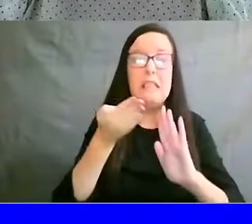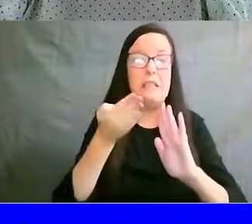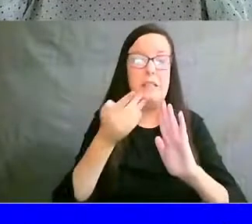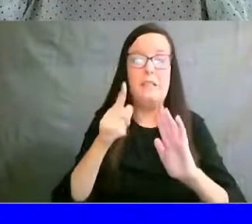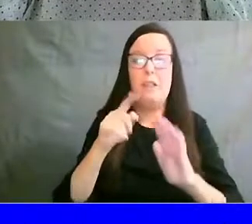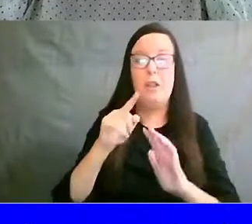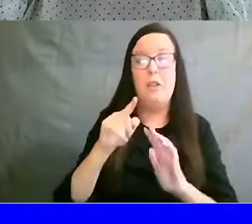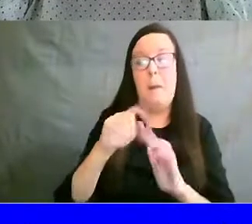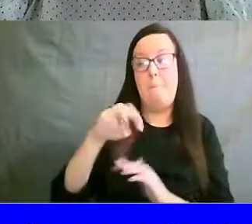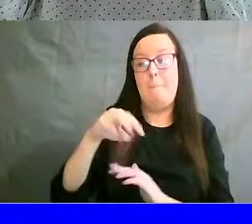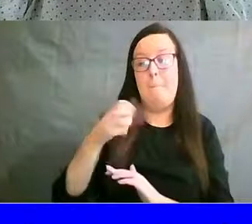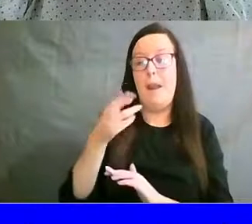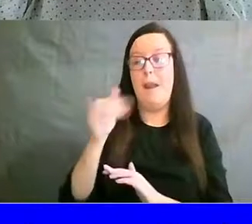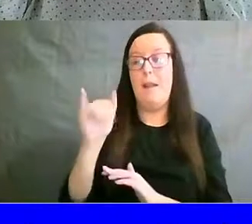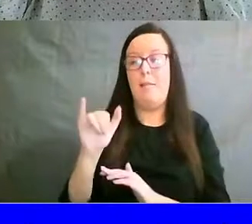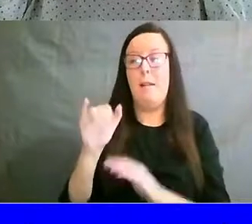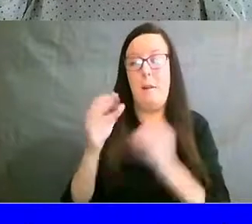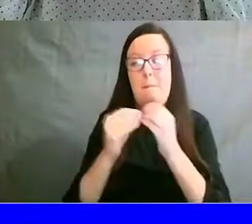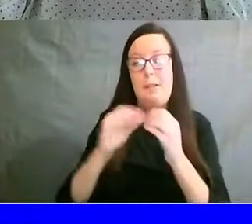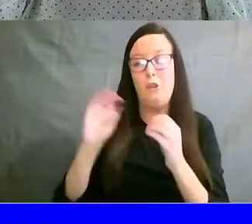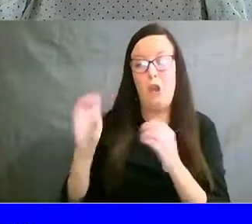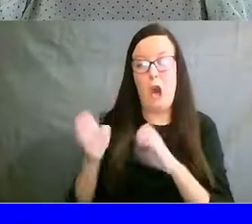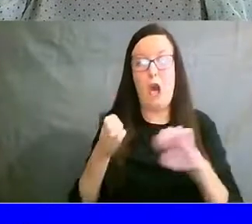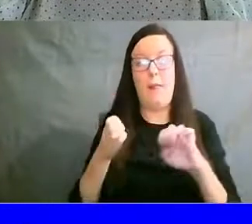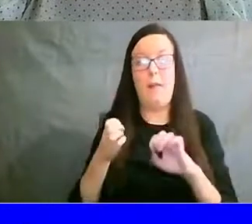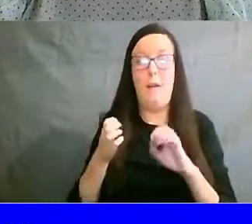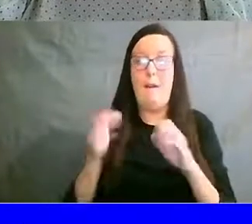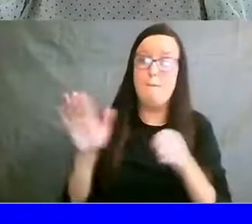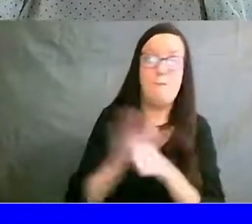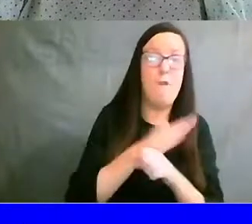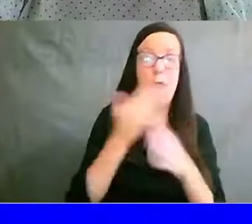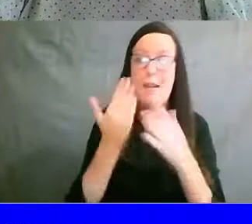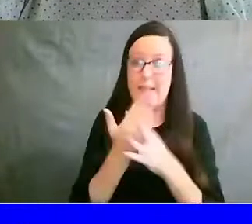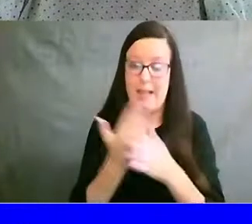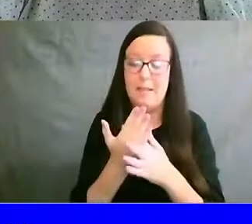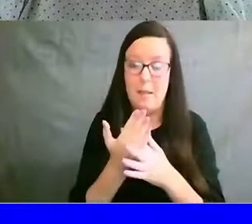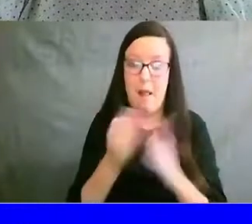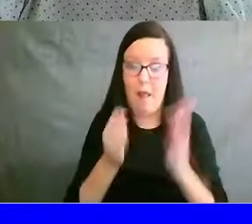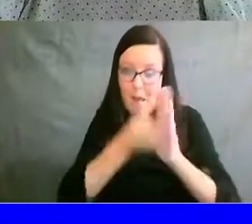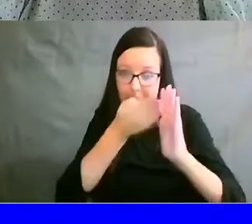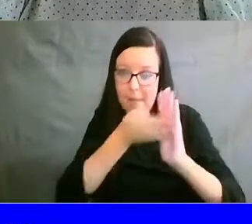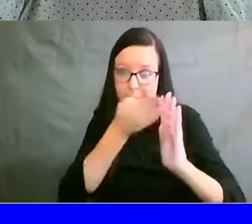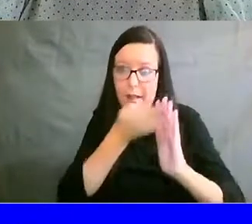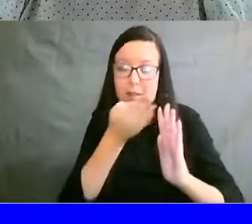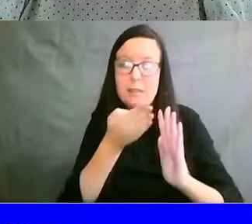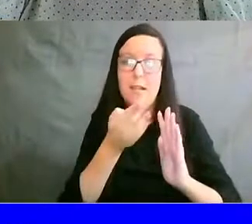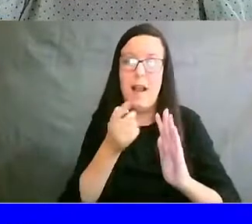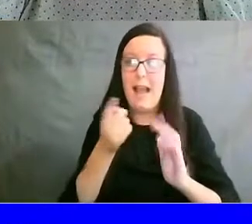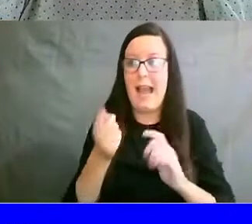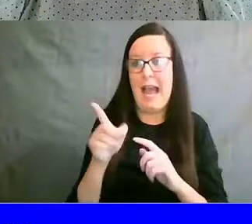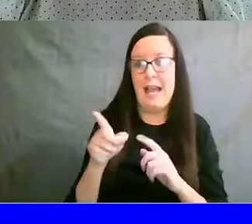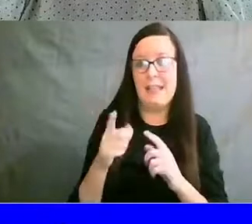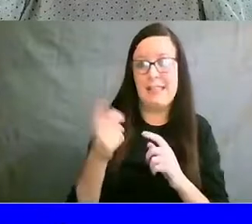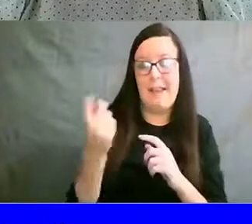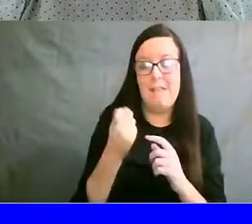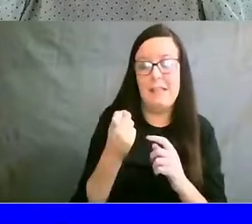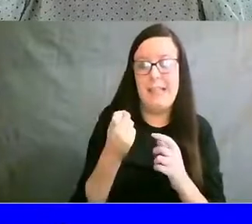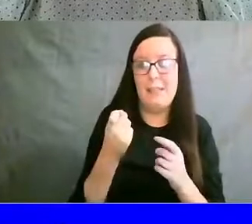said earlier, are fully accessible. And it was great to hear her invitation to contact her about how we can all work